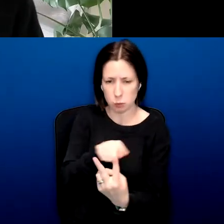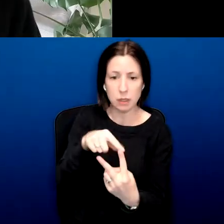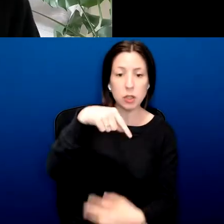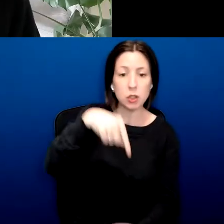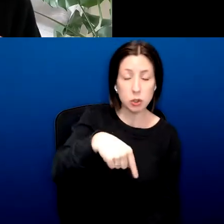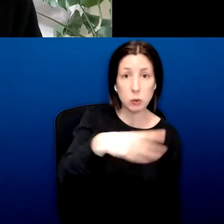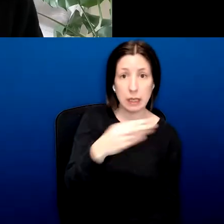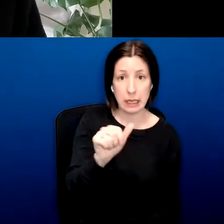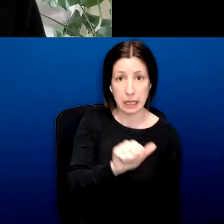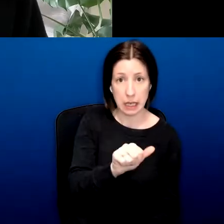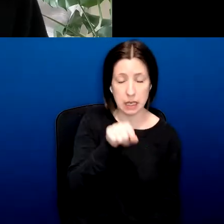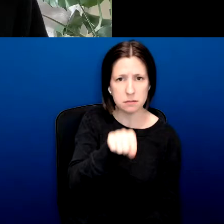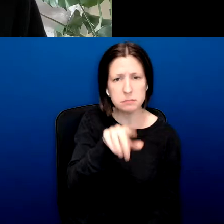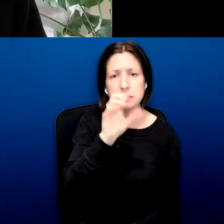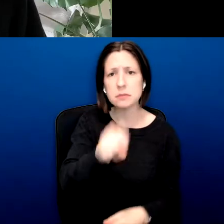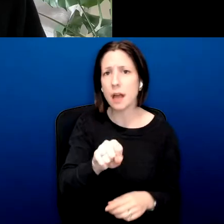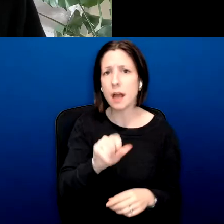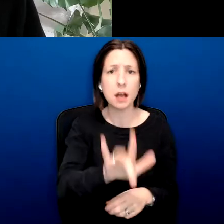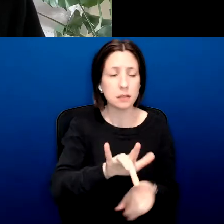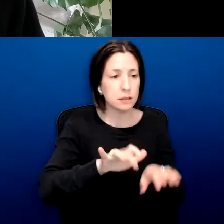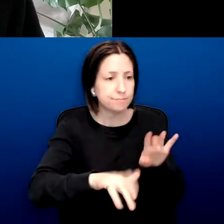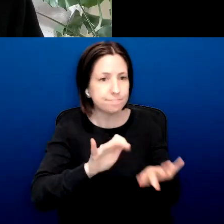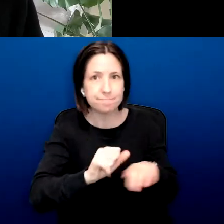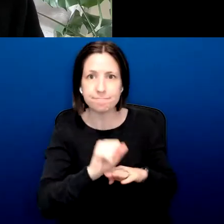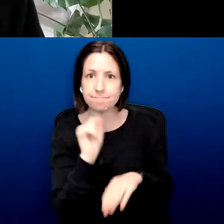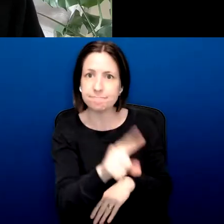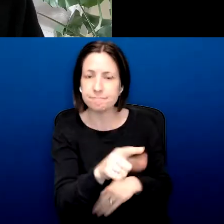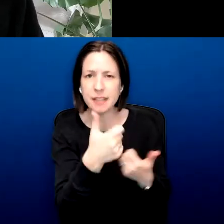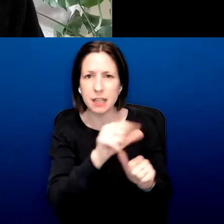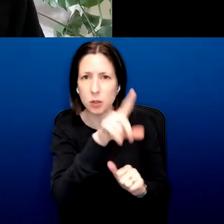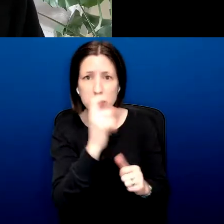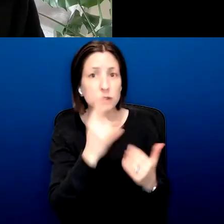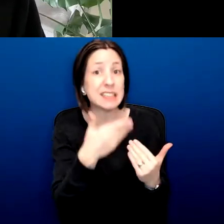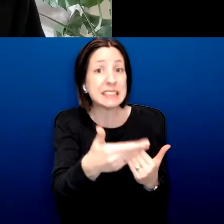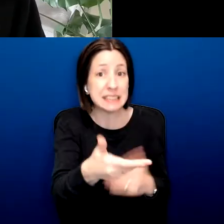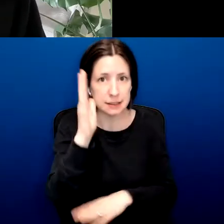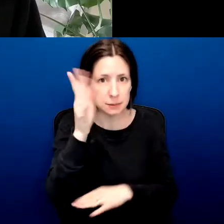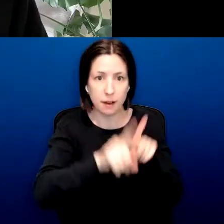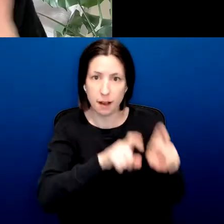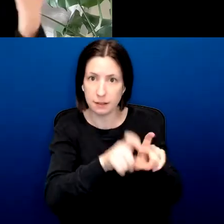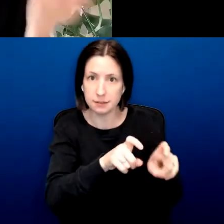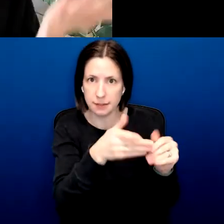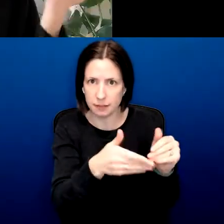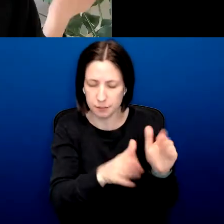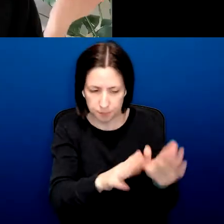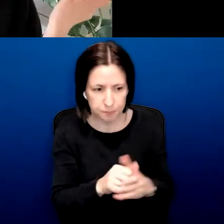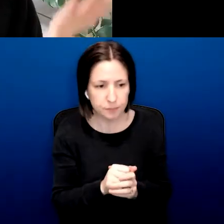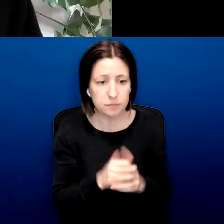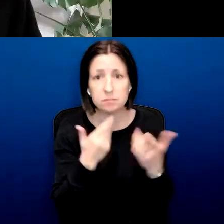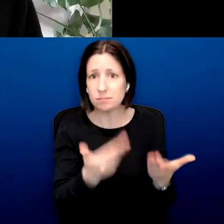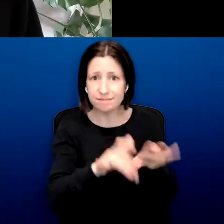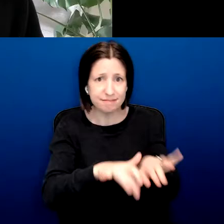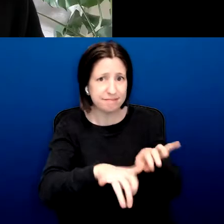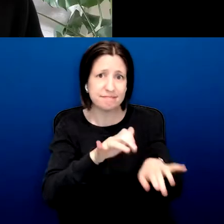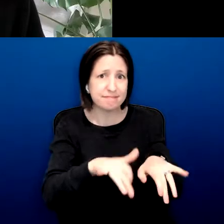function, which is where you can drop any questions that you would like to ask our speakers for the Q&A portion at the end. Please ask questions.